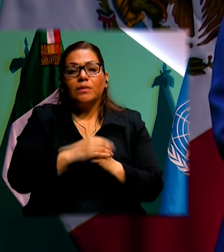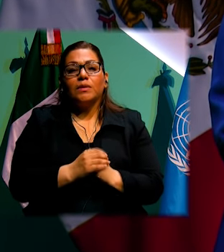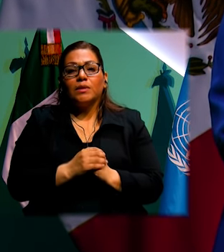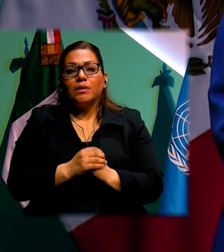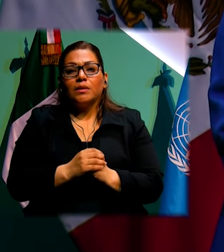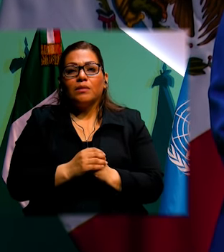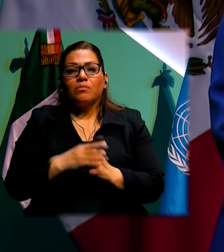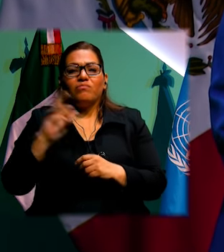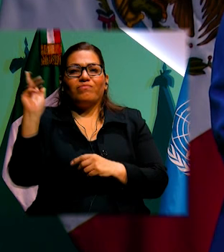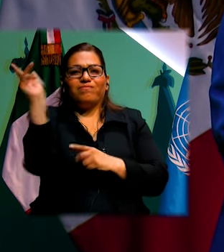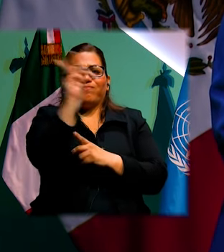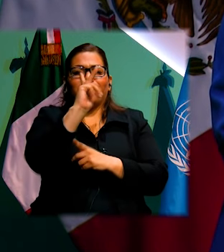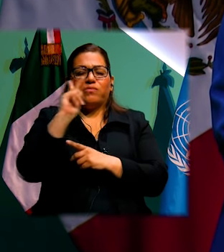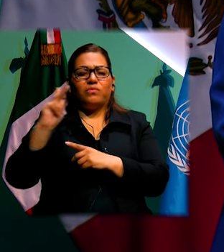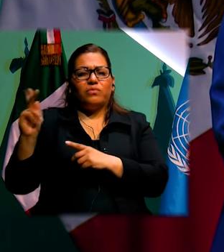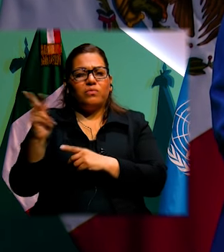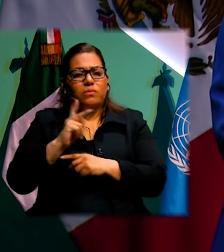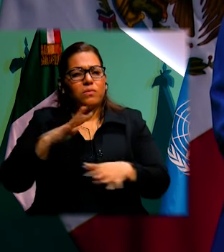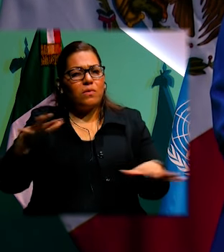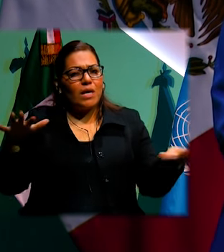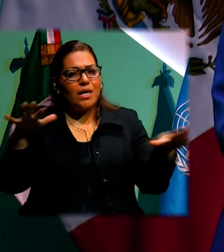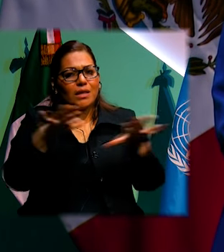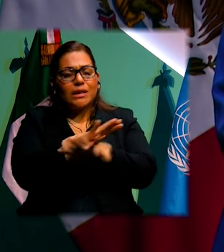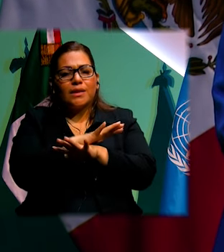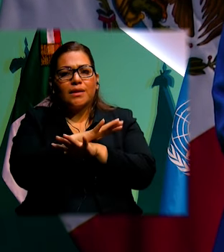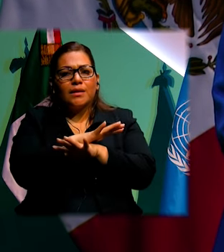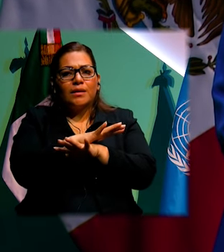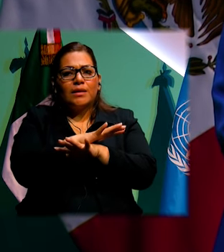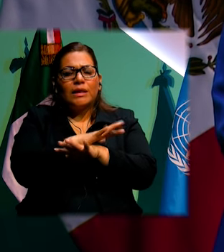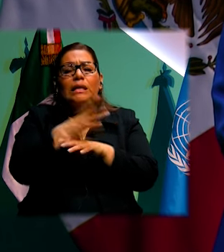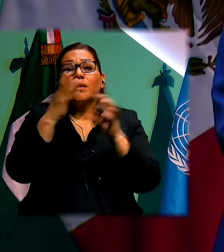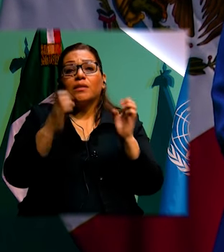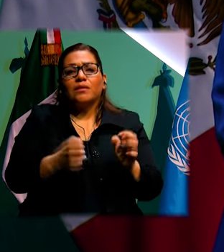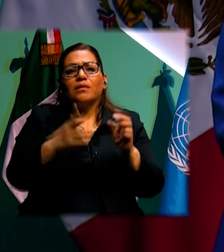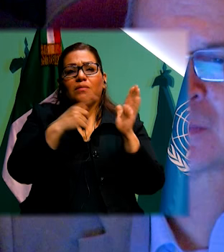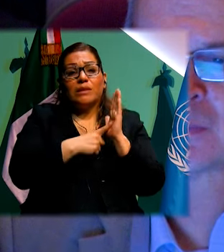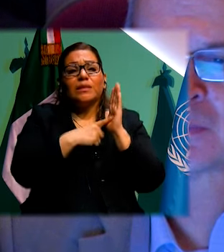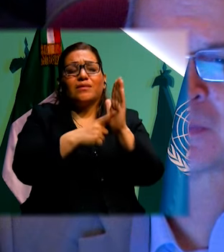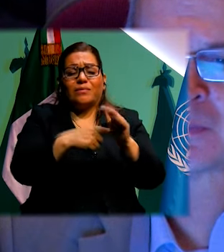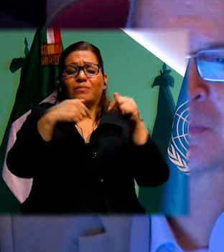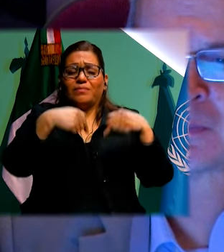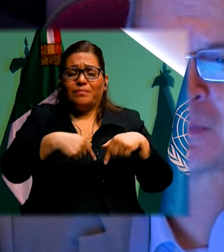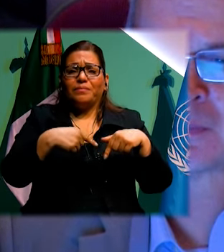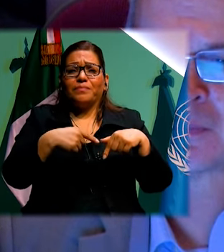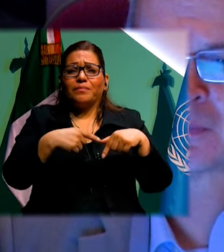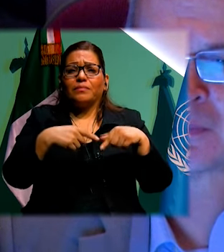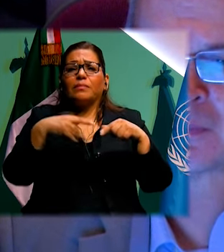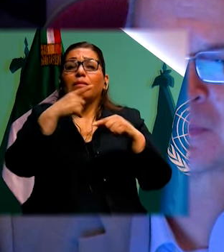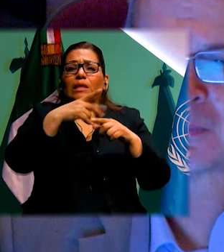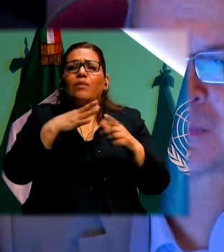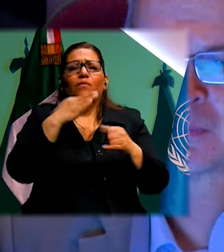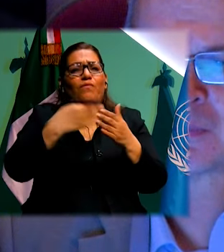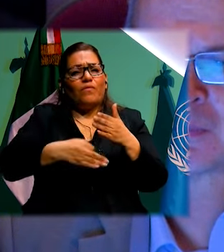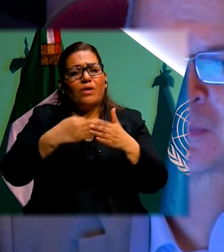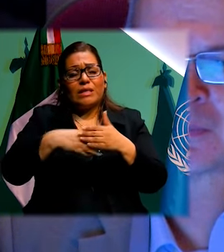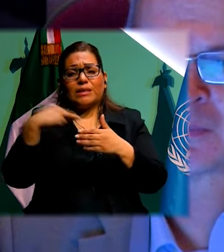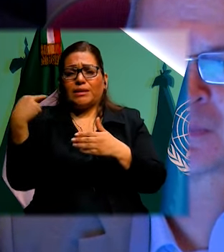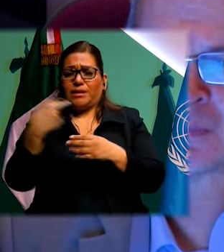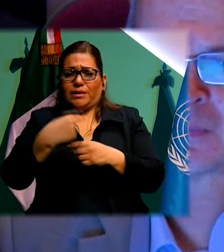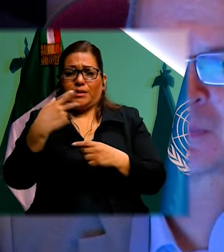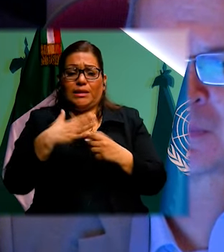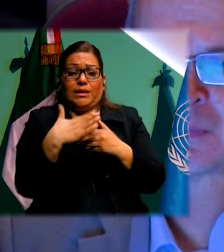blowing. We know that there are challenges that lie before us. And issues